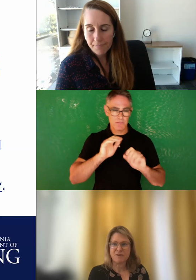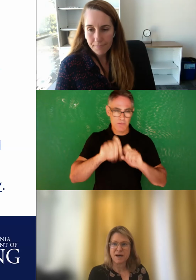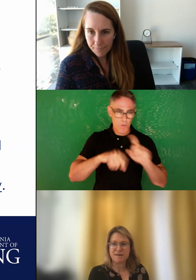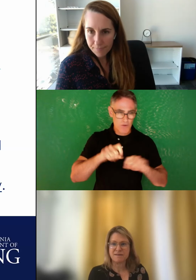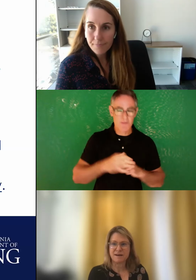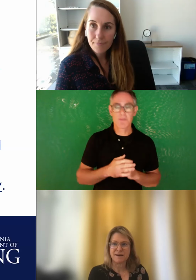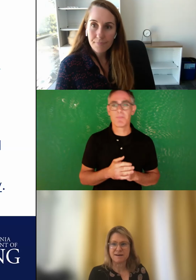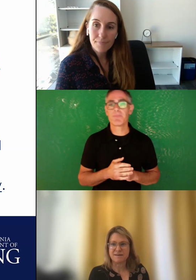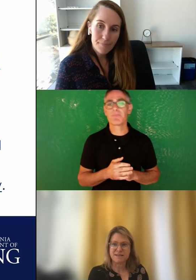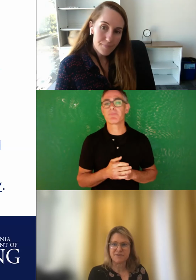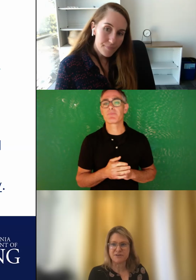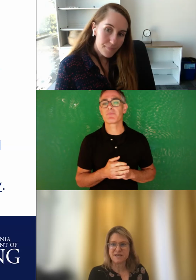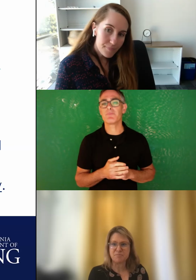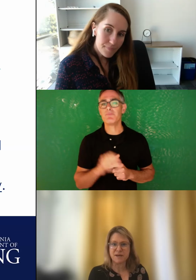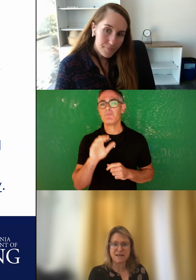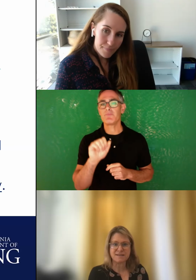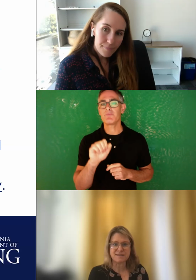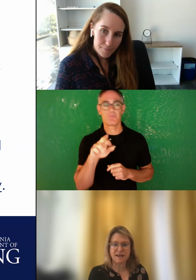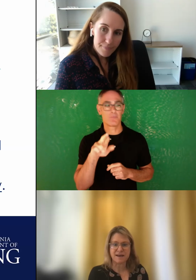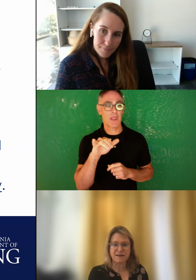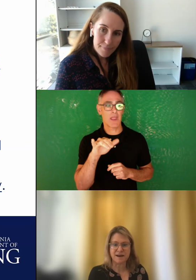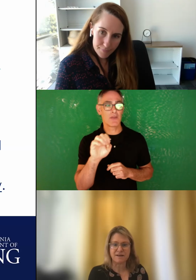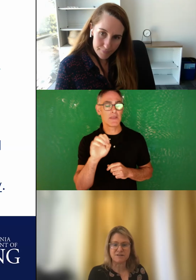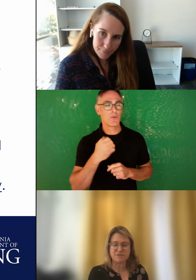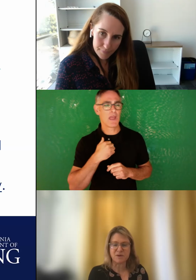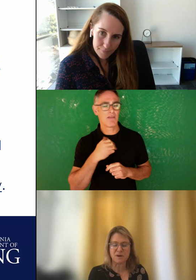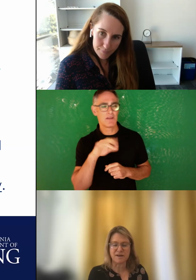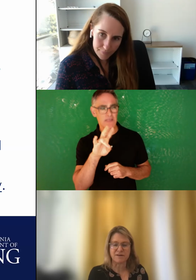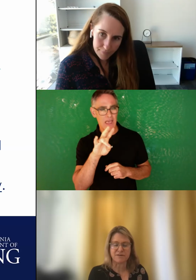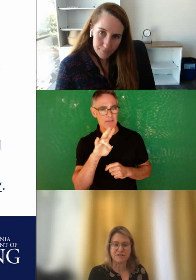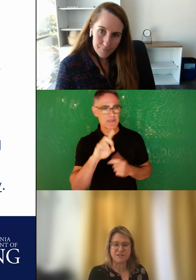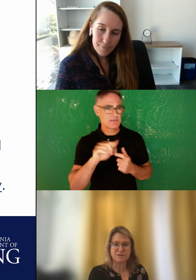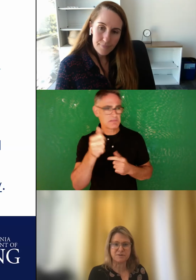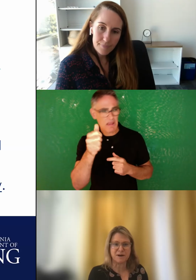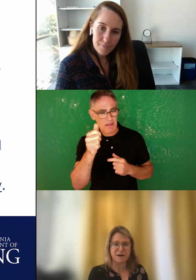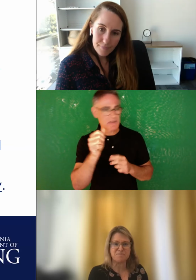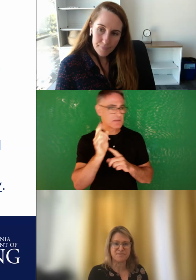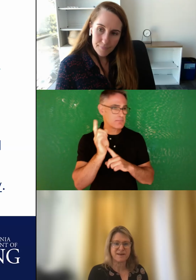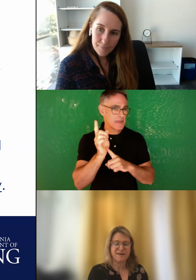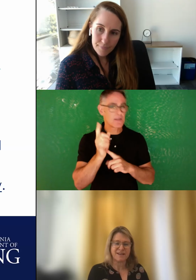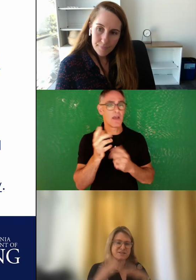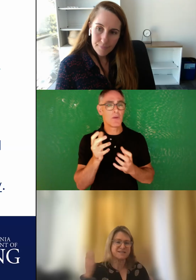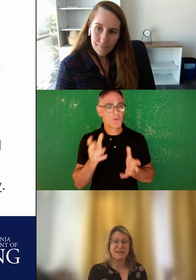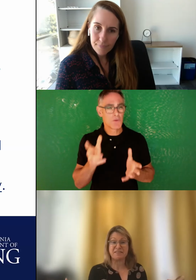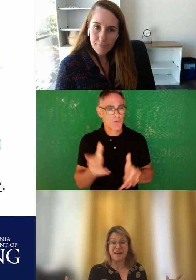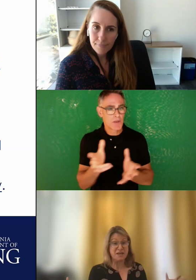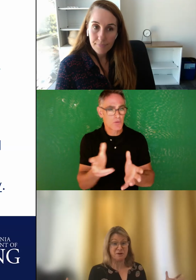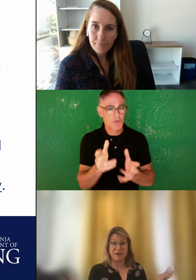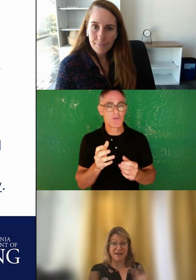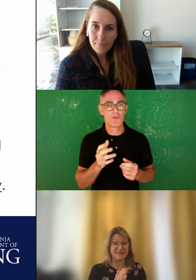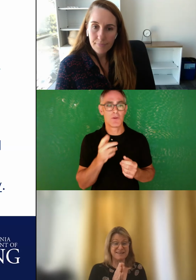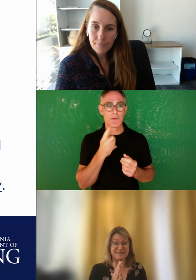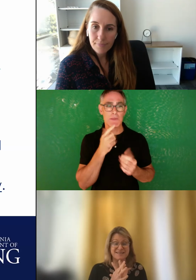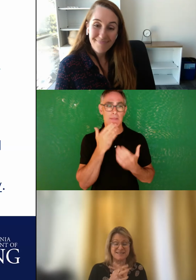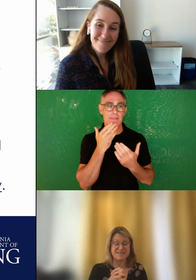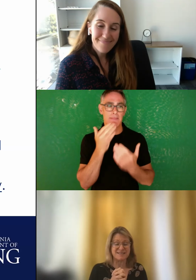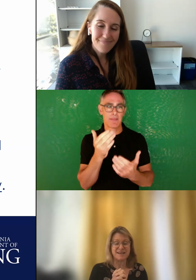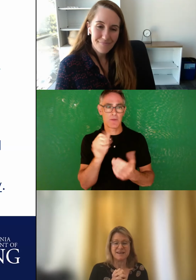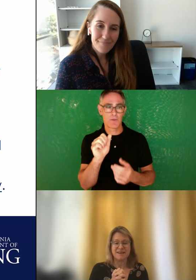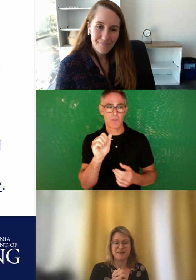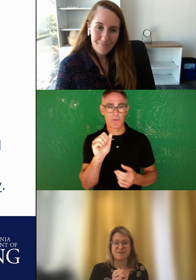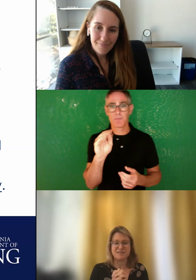have about 7 or 10 minutes, and I just really want to encourage you. And just to say thank you, Amanda. This